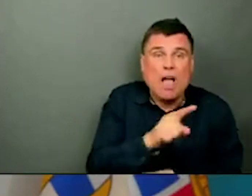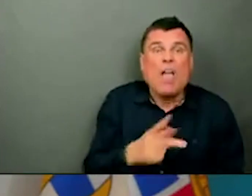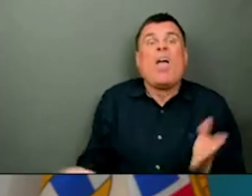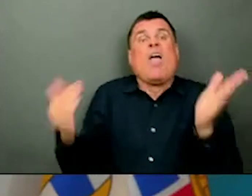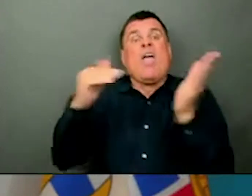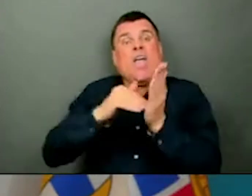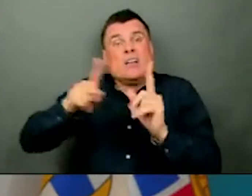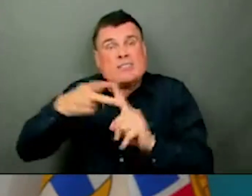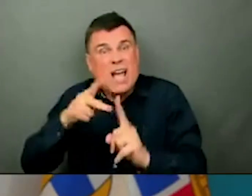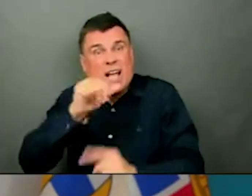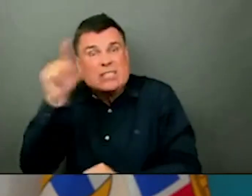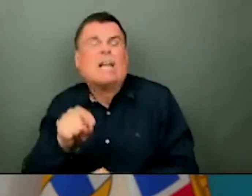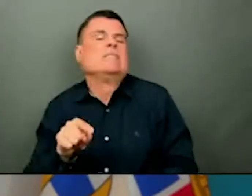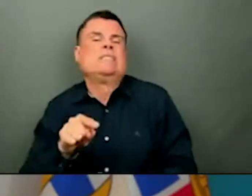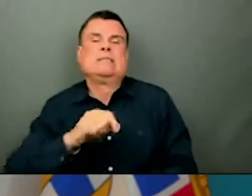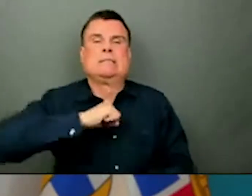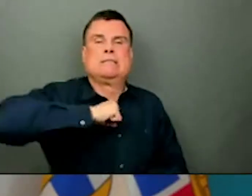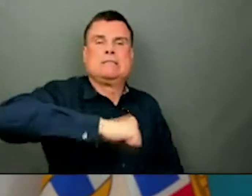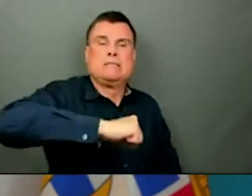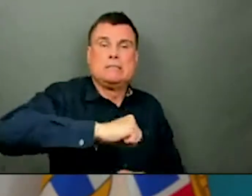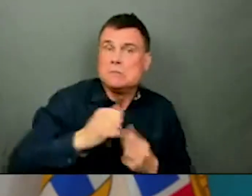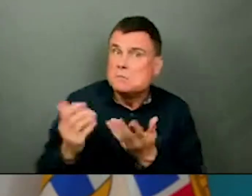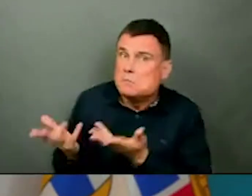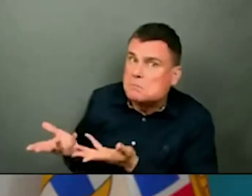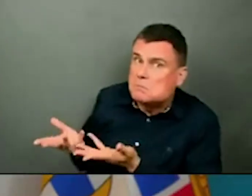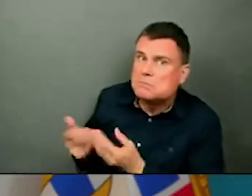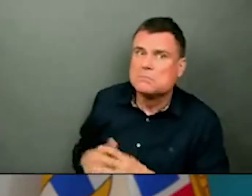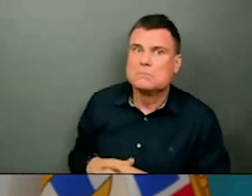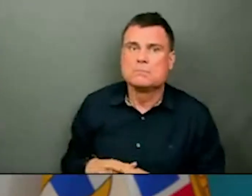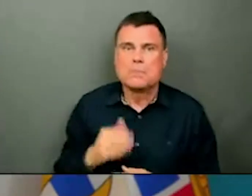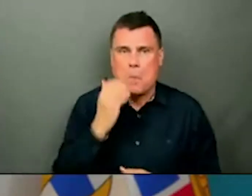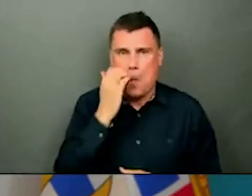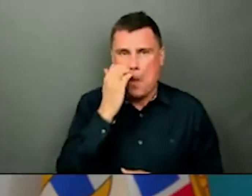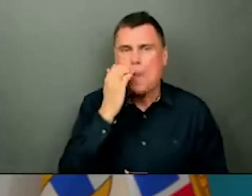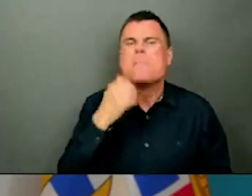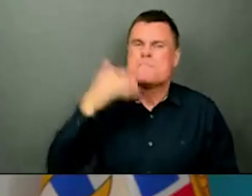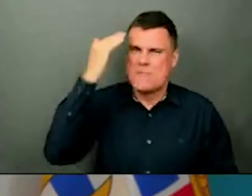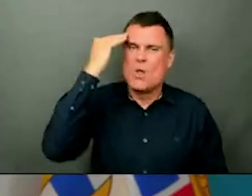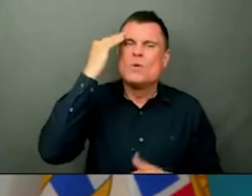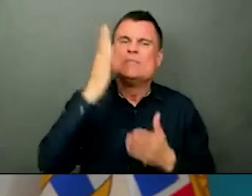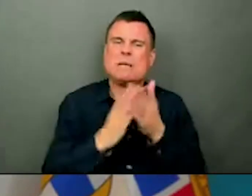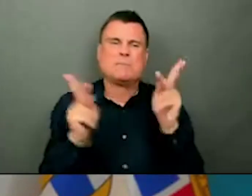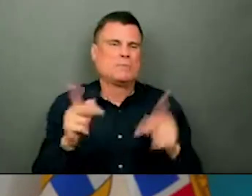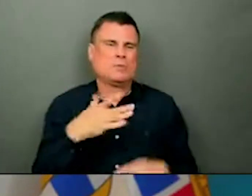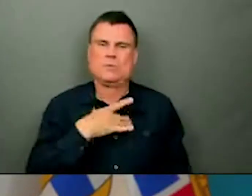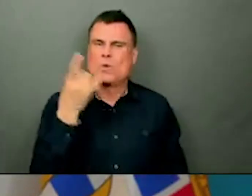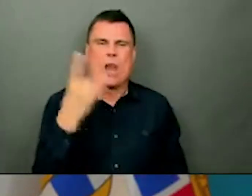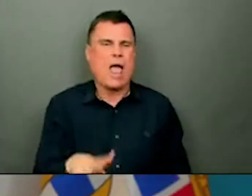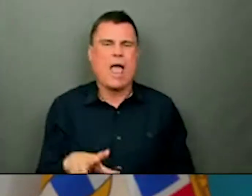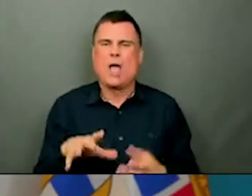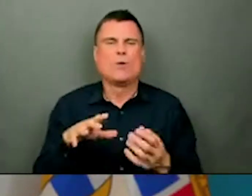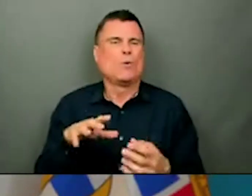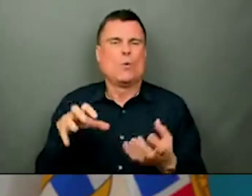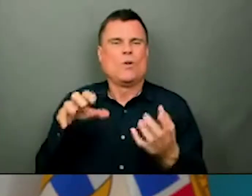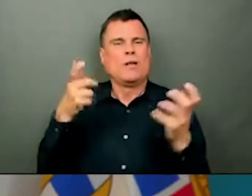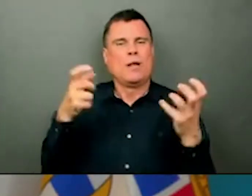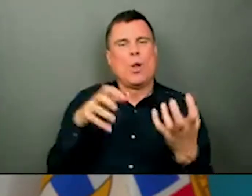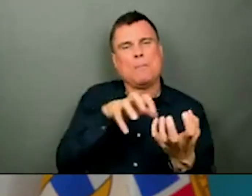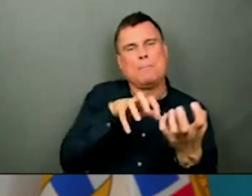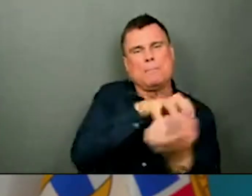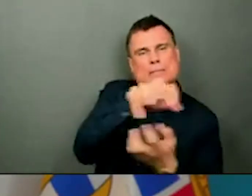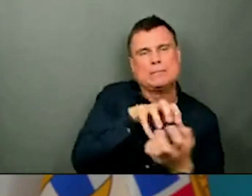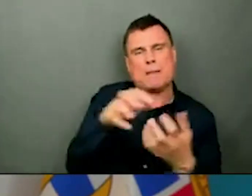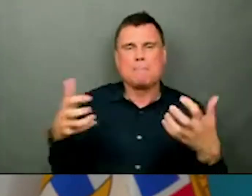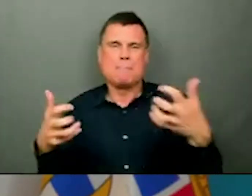question. And I know some people have concerns about using that term mix and match. And it is something that is an